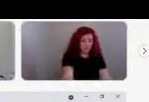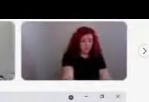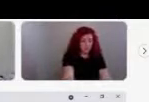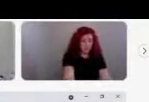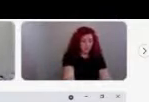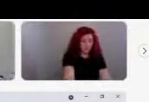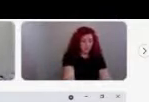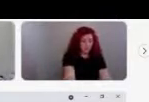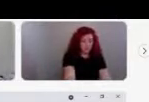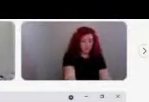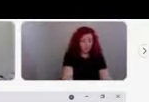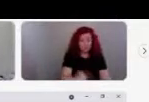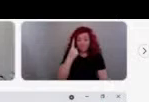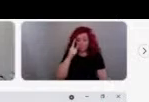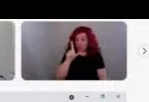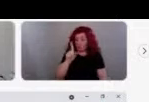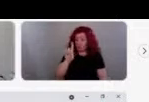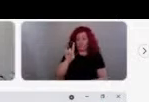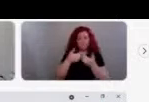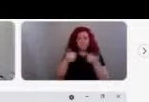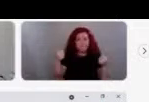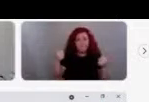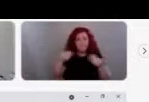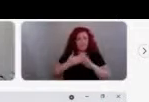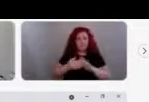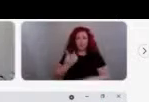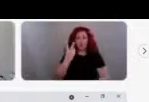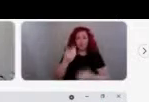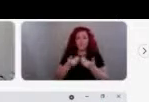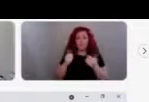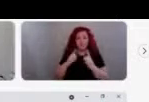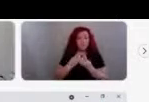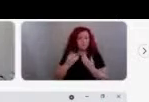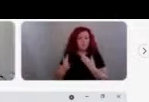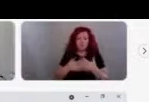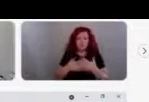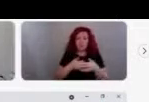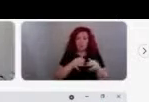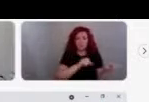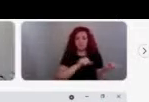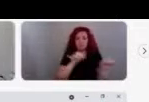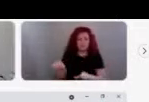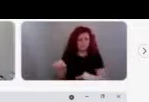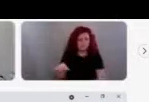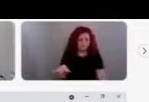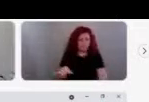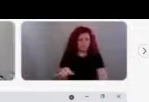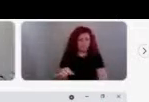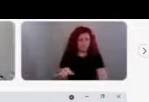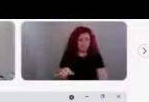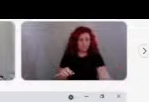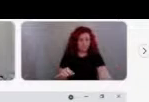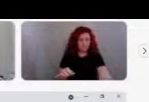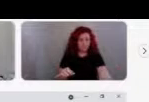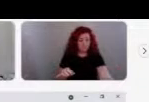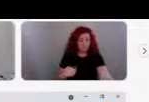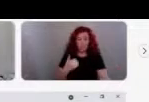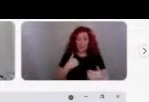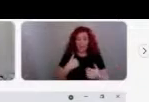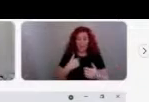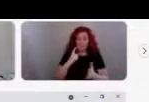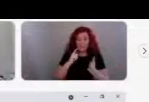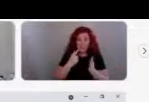the town of sarita into two separate districts despite our commonality we have significant mining interests in our